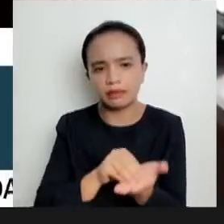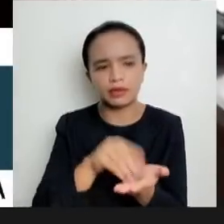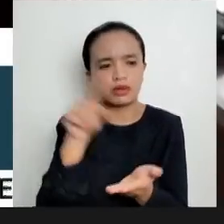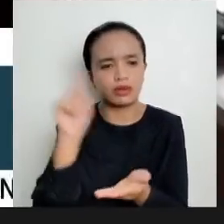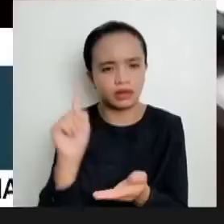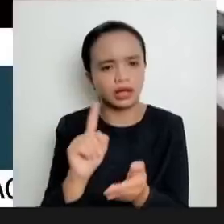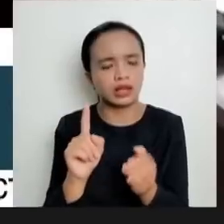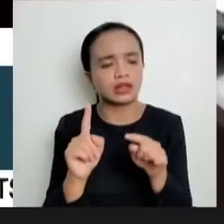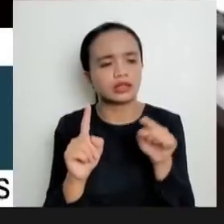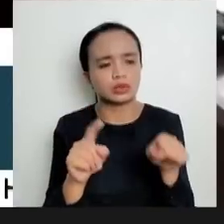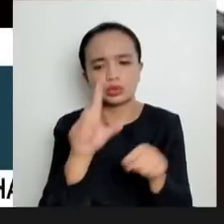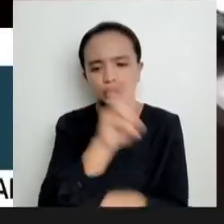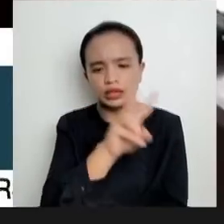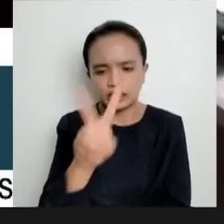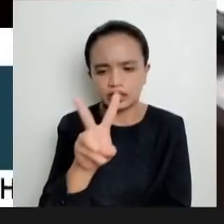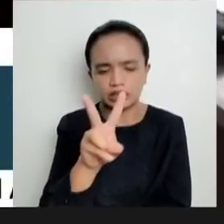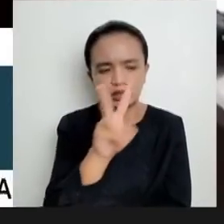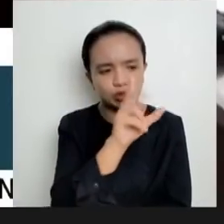of